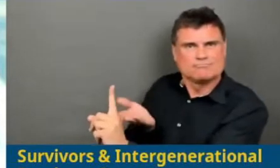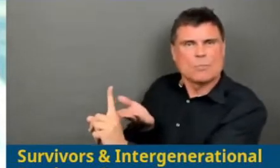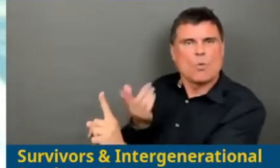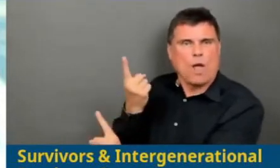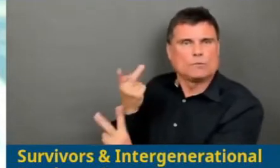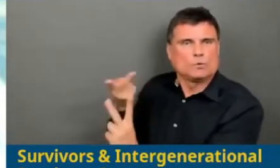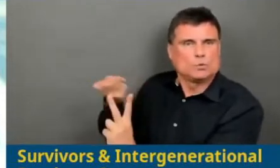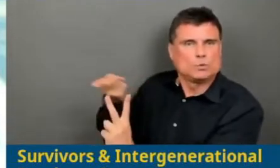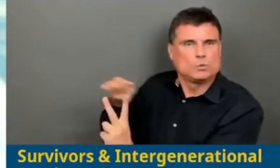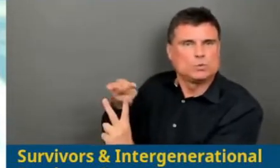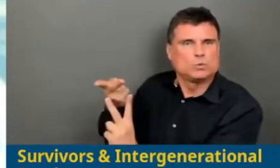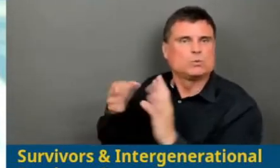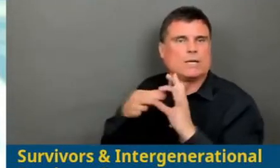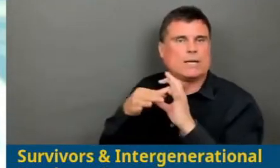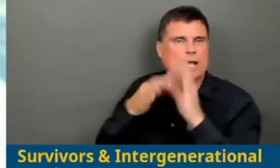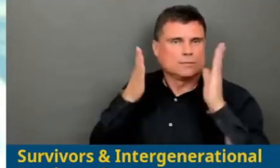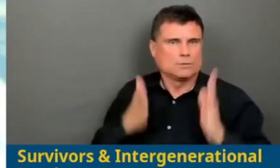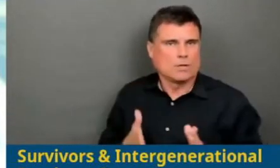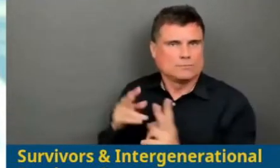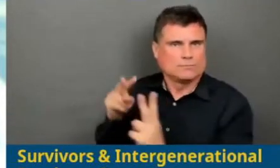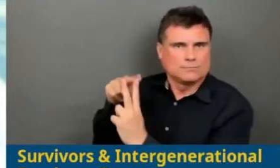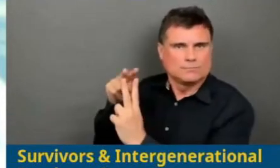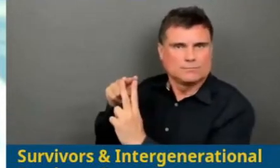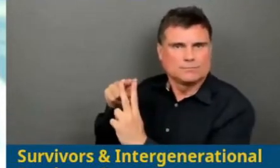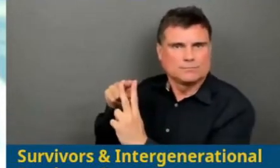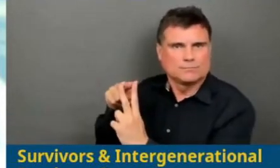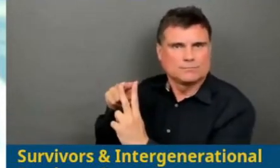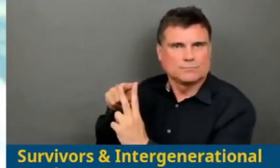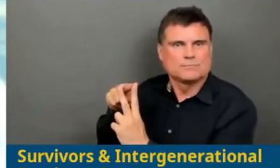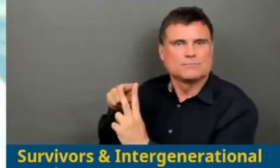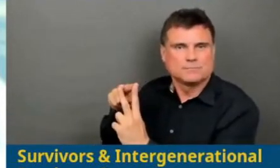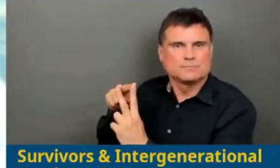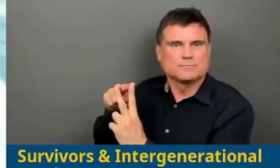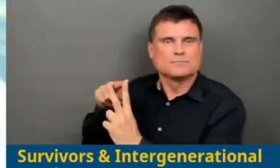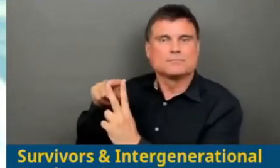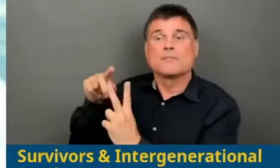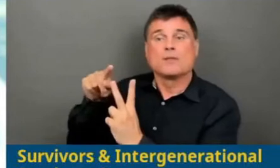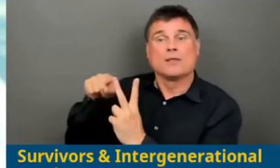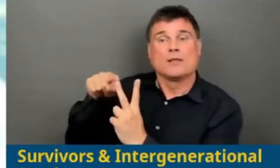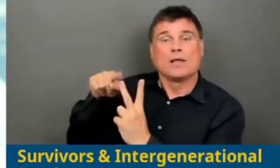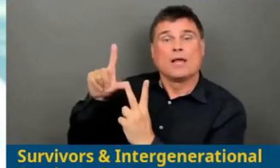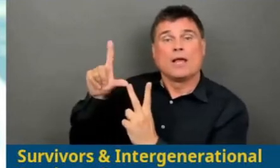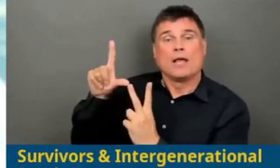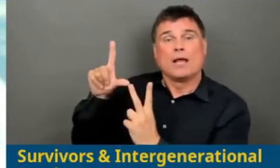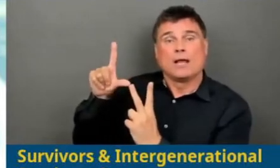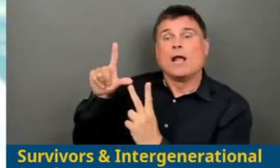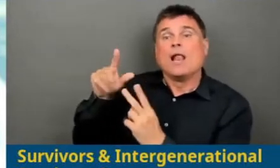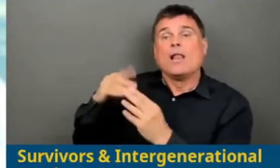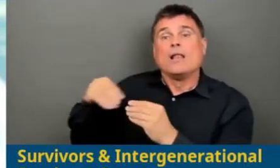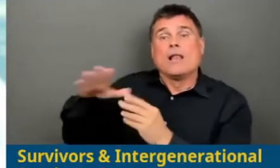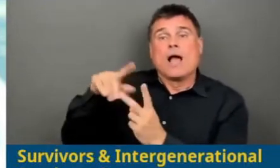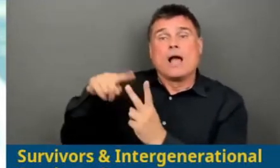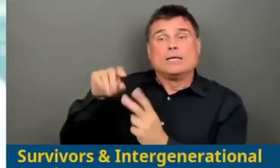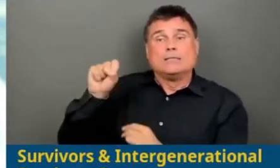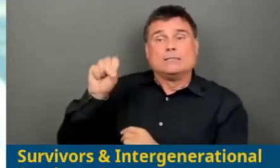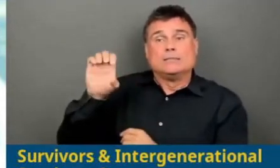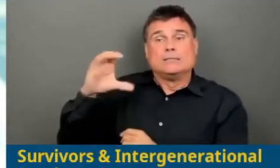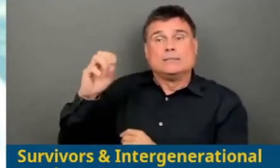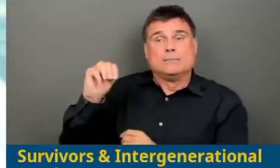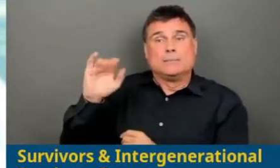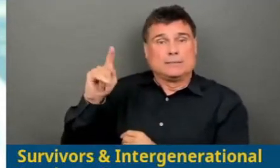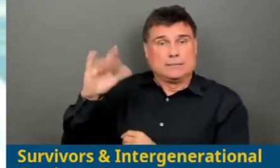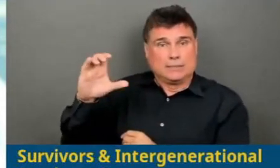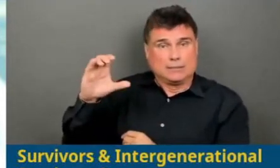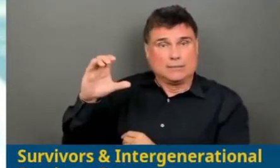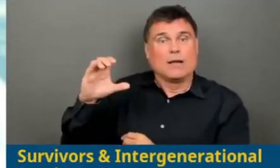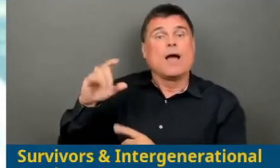comes from the Isketim First Nation. She's the former chief, which is why I was a bit shaken. I normally